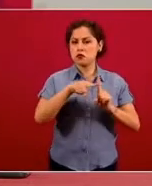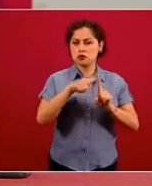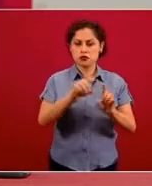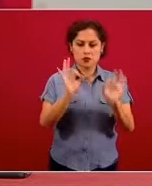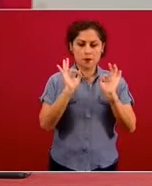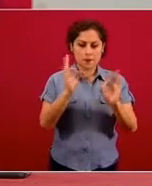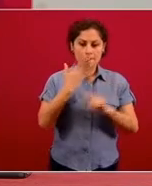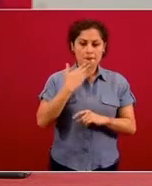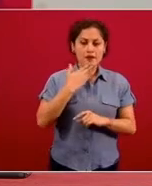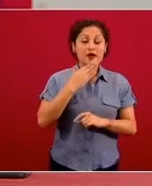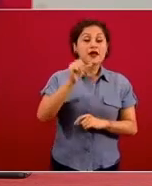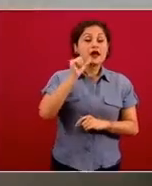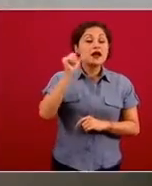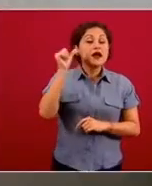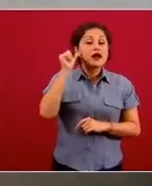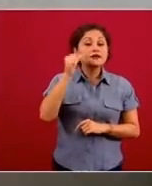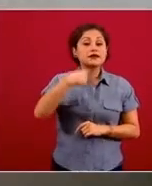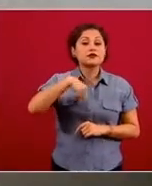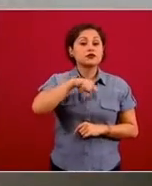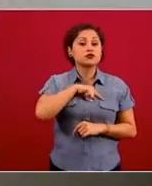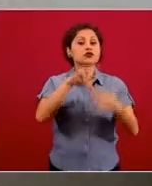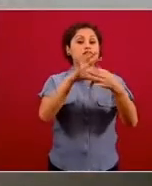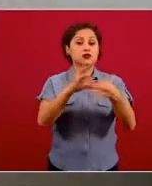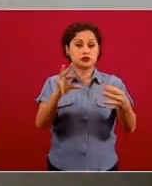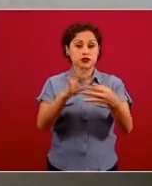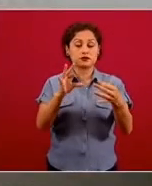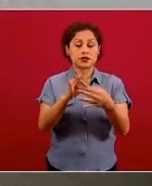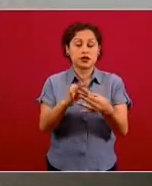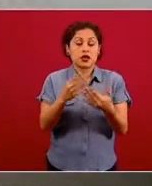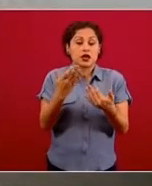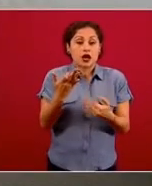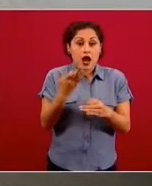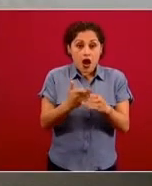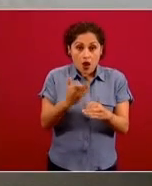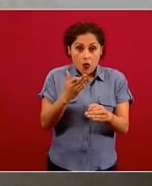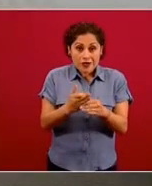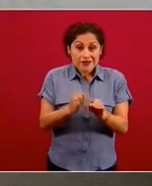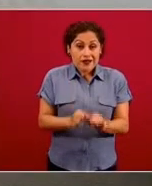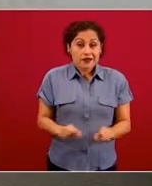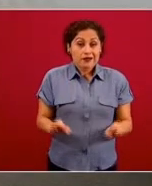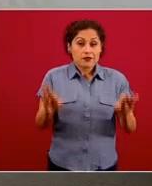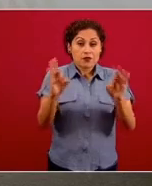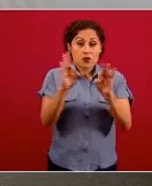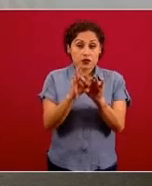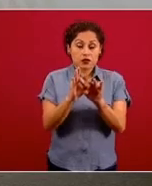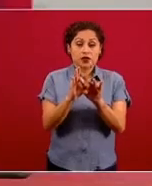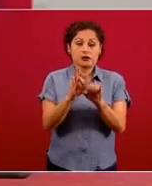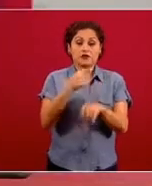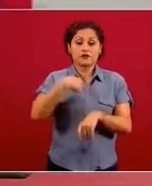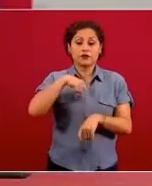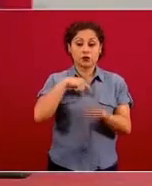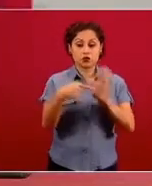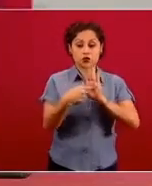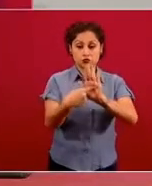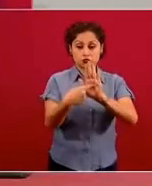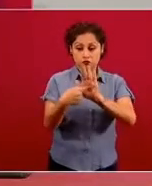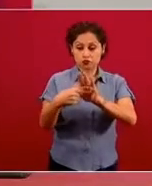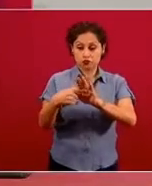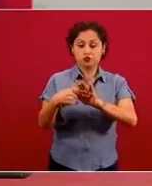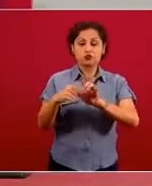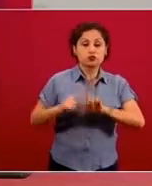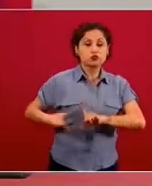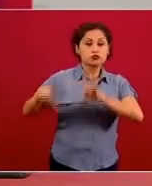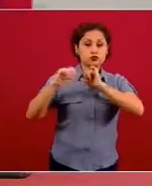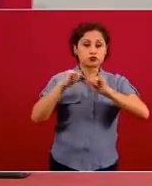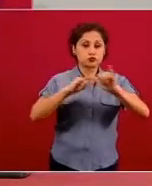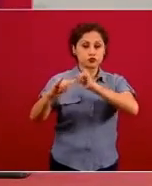it's very favorable. Something that I want to highlight is that since there's a different intensity for transmission,